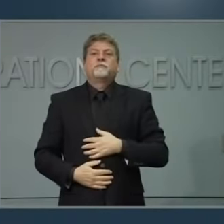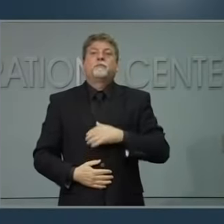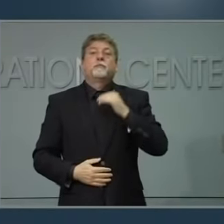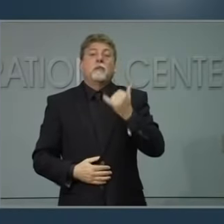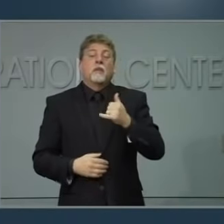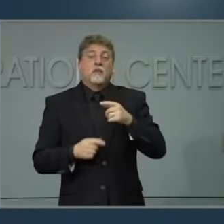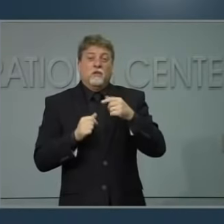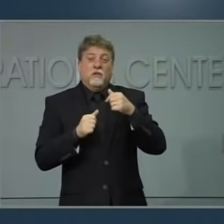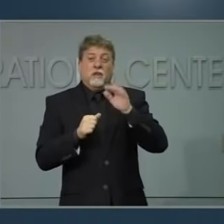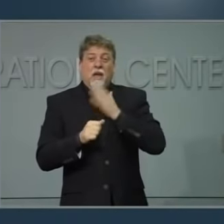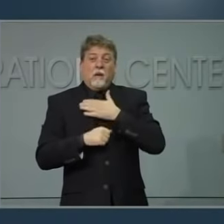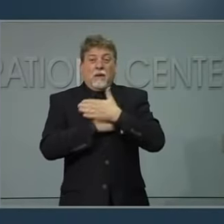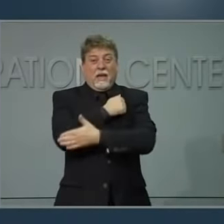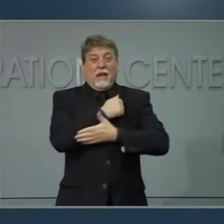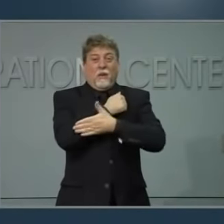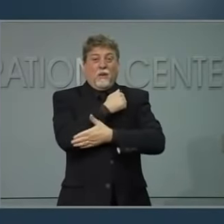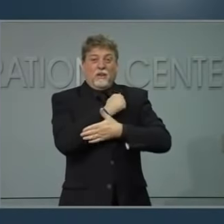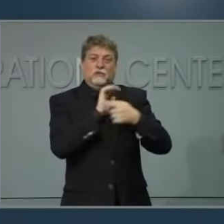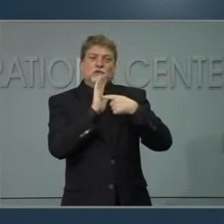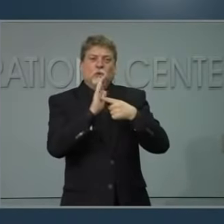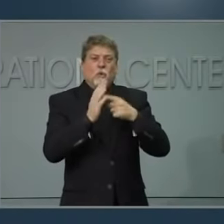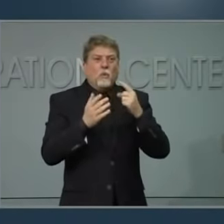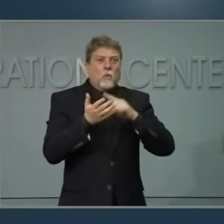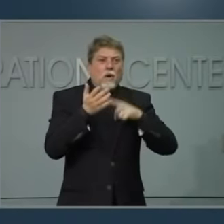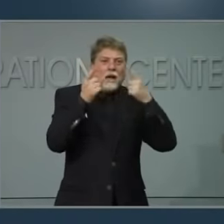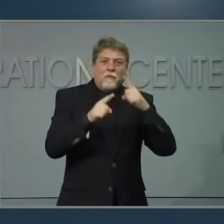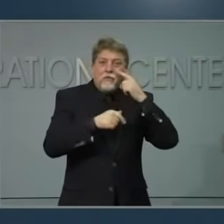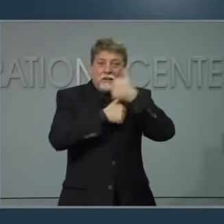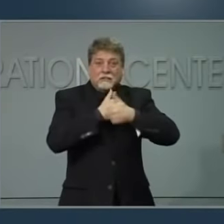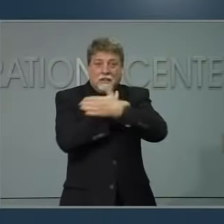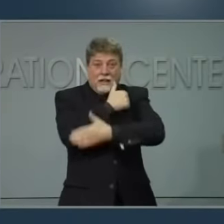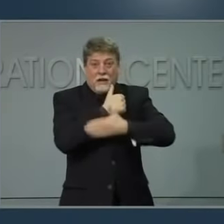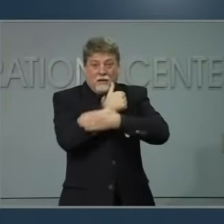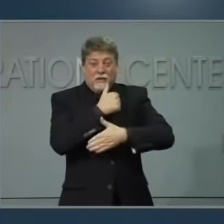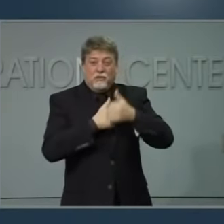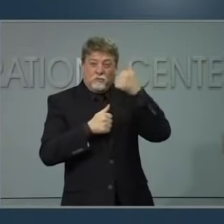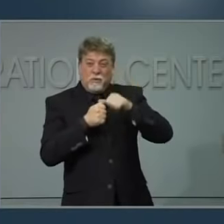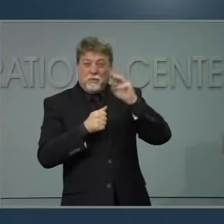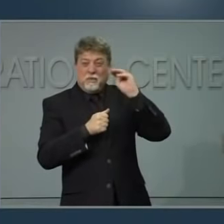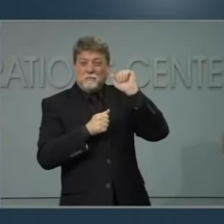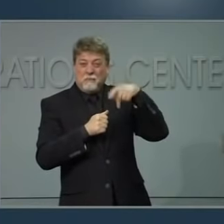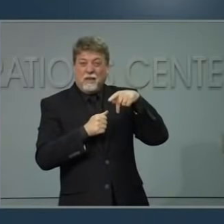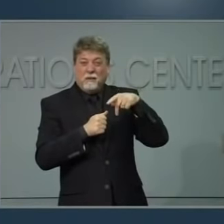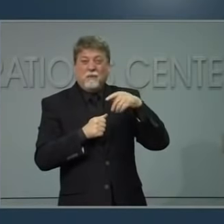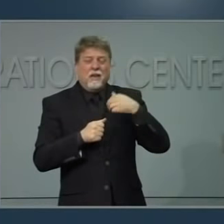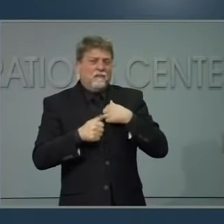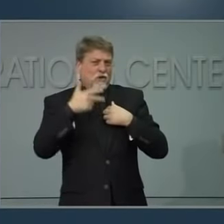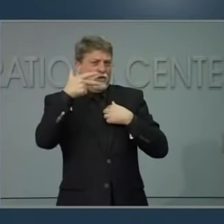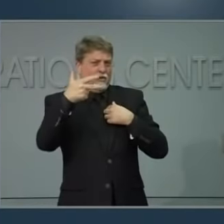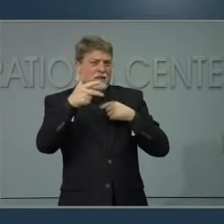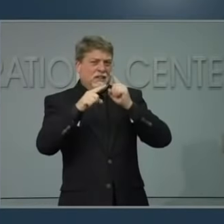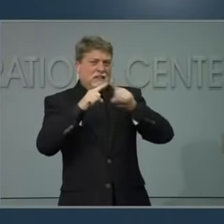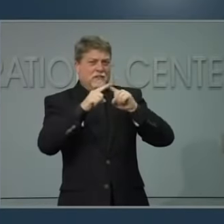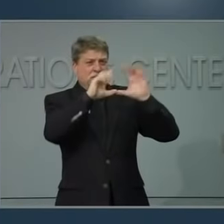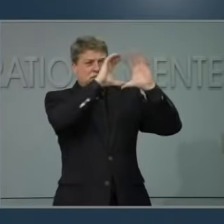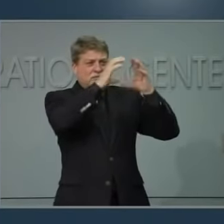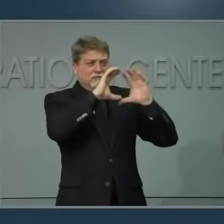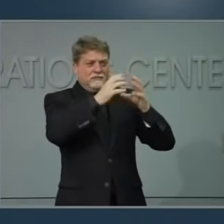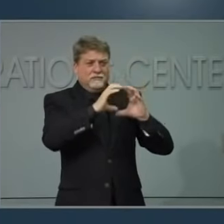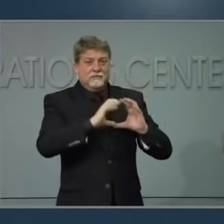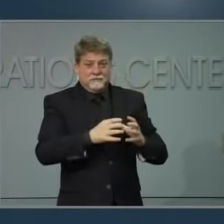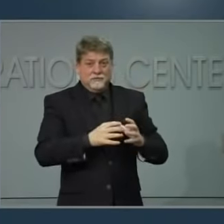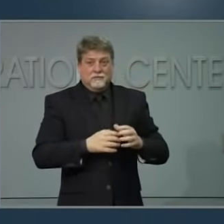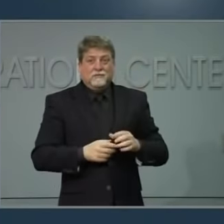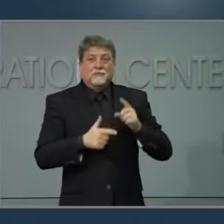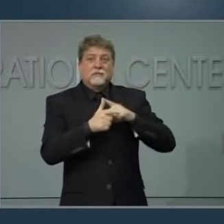map presents a sobering picture. And as a reminder, we use a combination of 3 metrics to categorize counties: